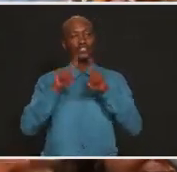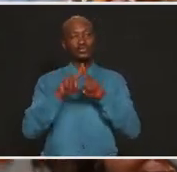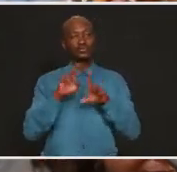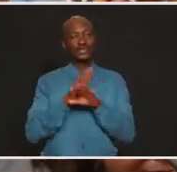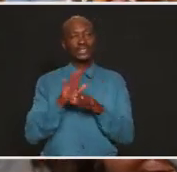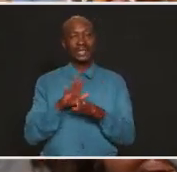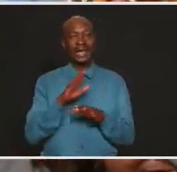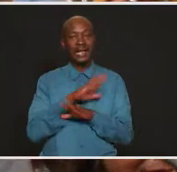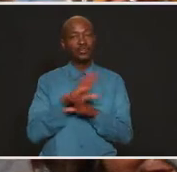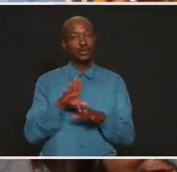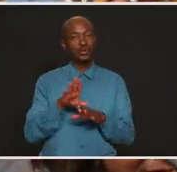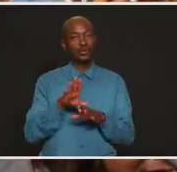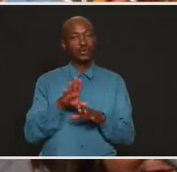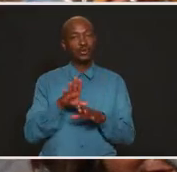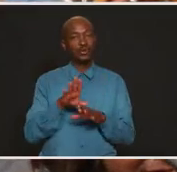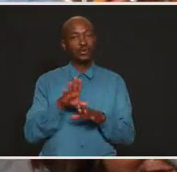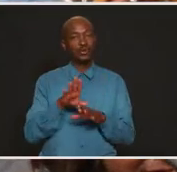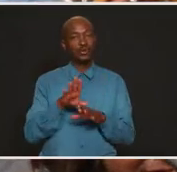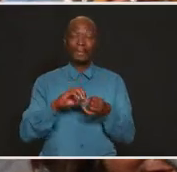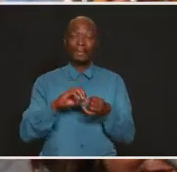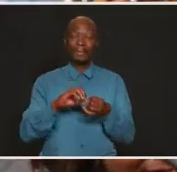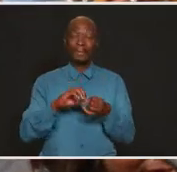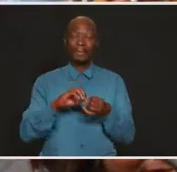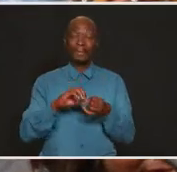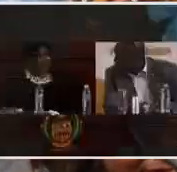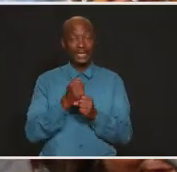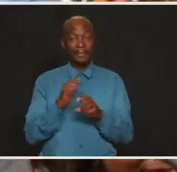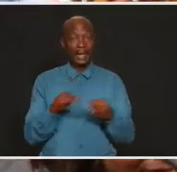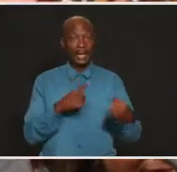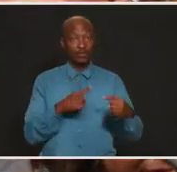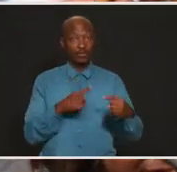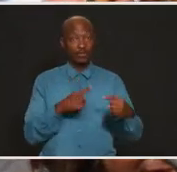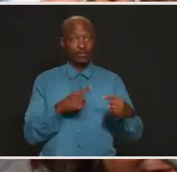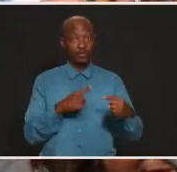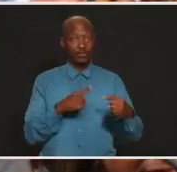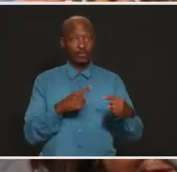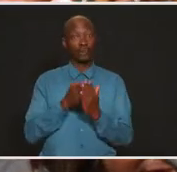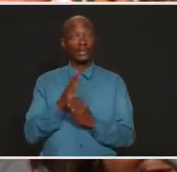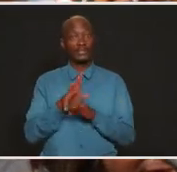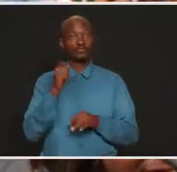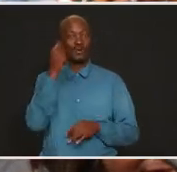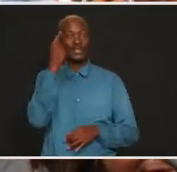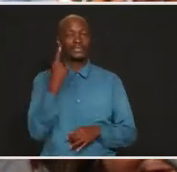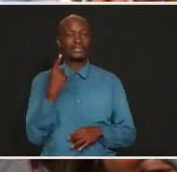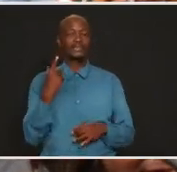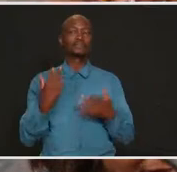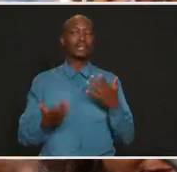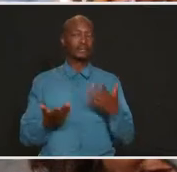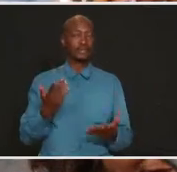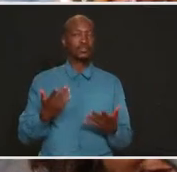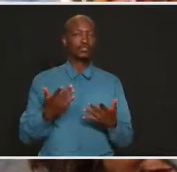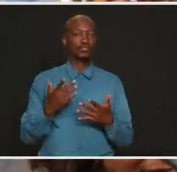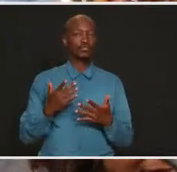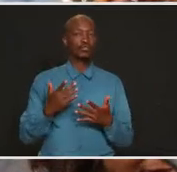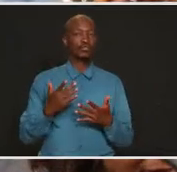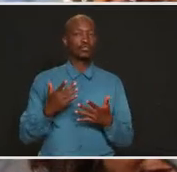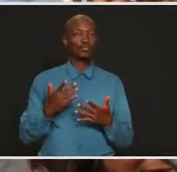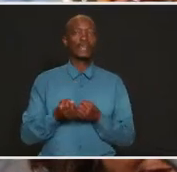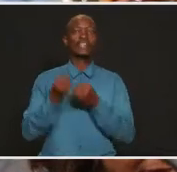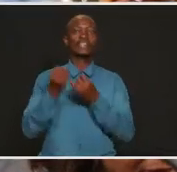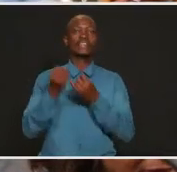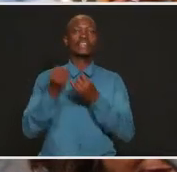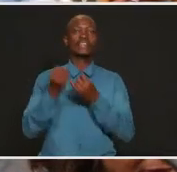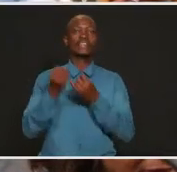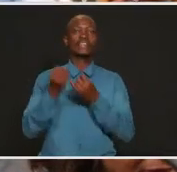longer a contribution but I'm trying to validate my arguments so that perhaps maybe you can take it forward to the